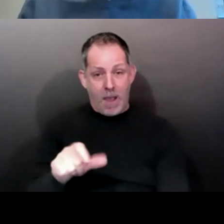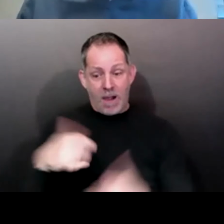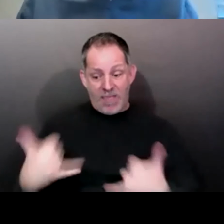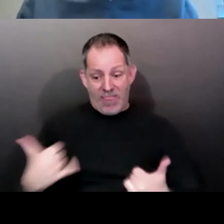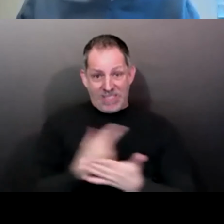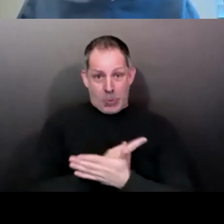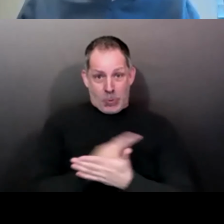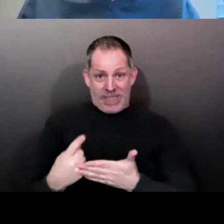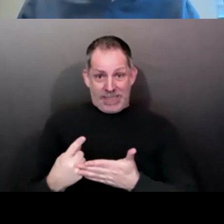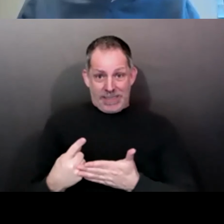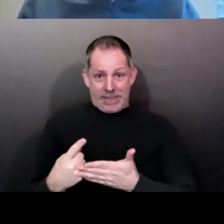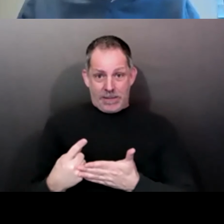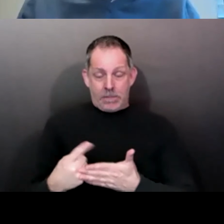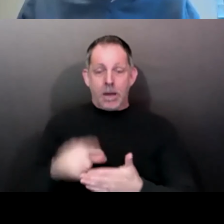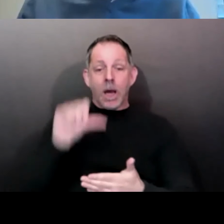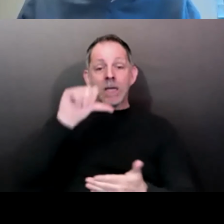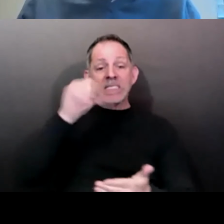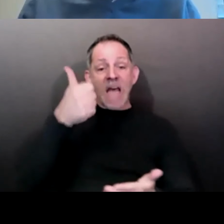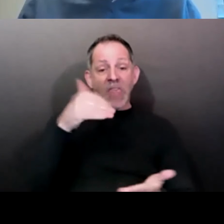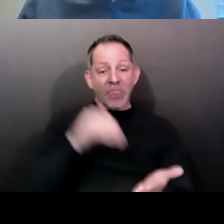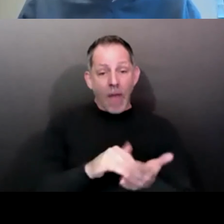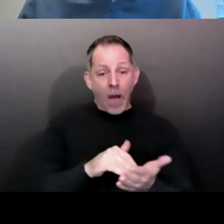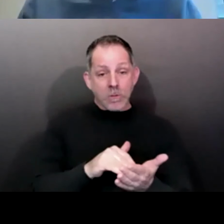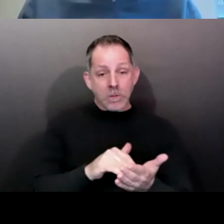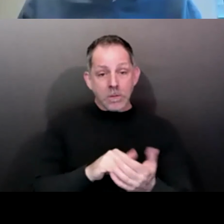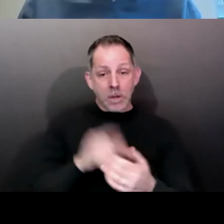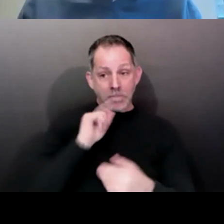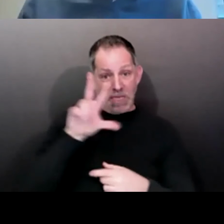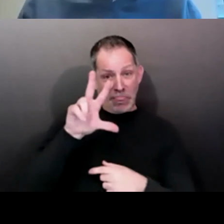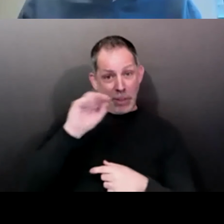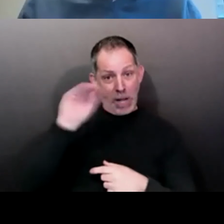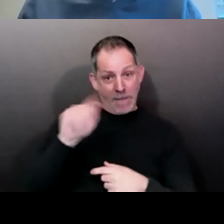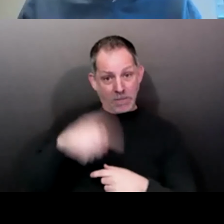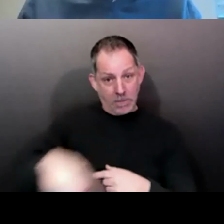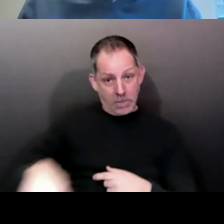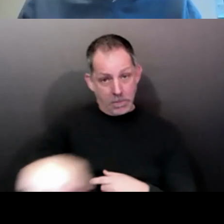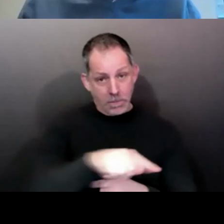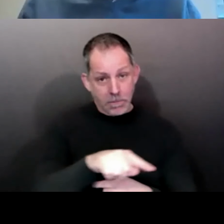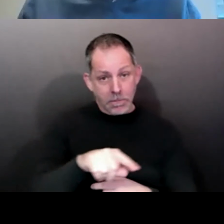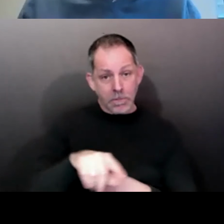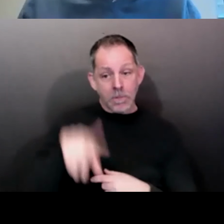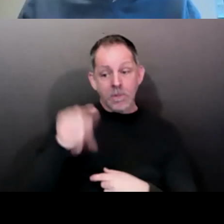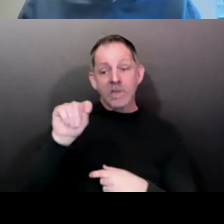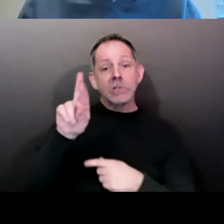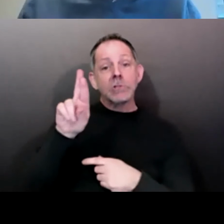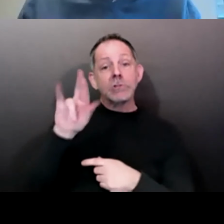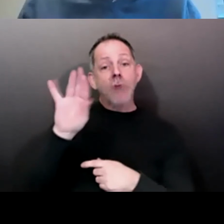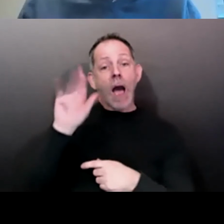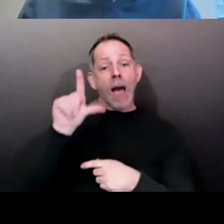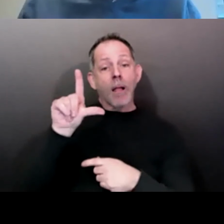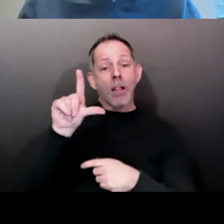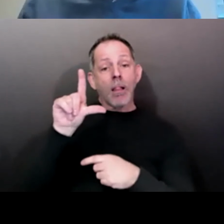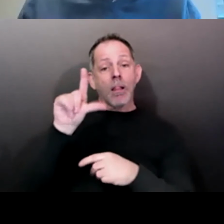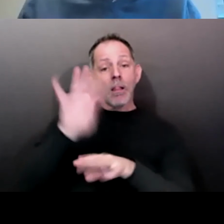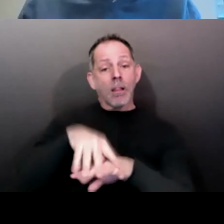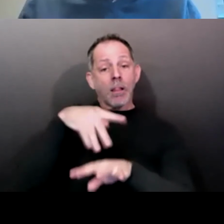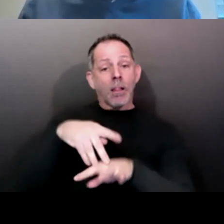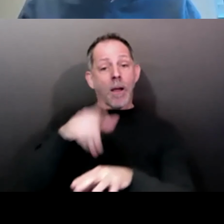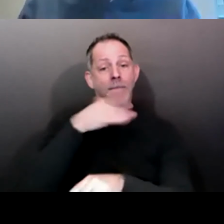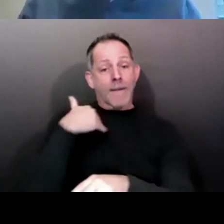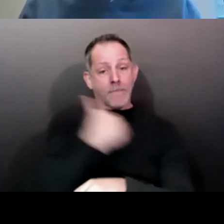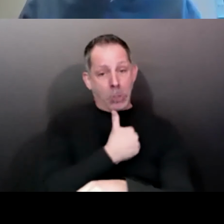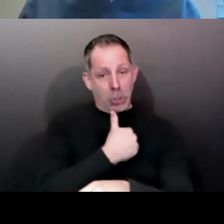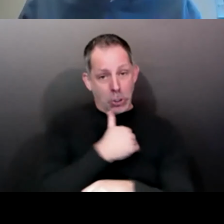members. We're really working on getting more tribal members in to get their vaccine. There's some mistrust issues